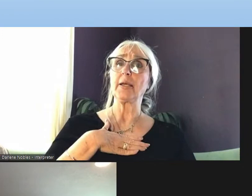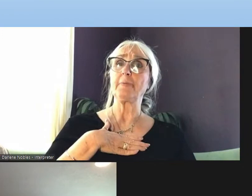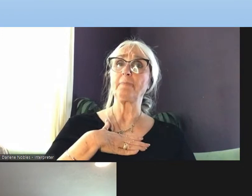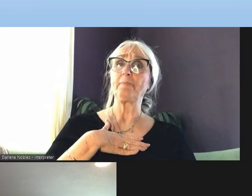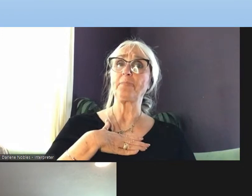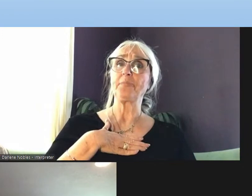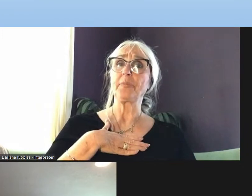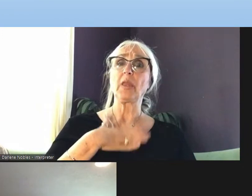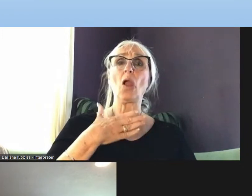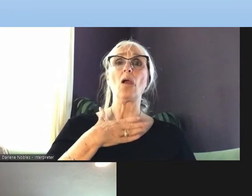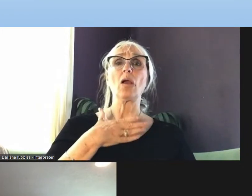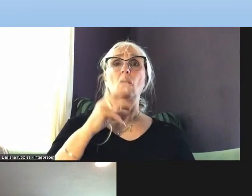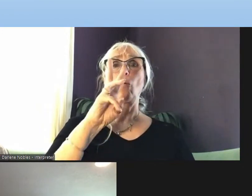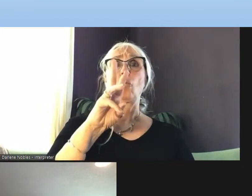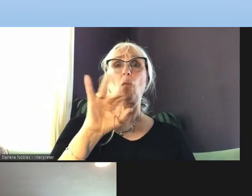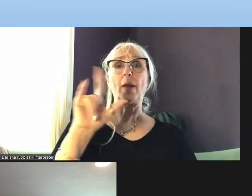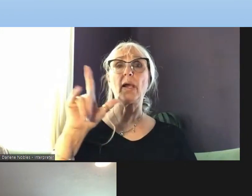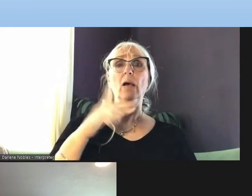Will's willingness to